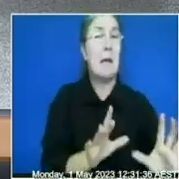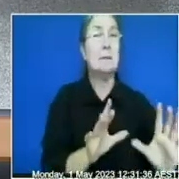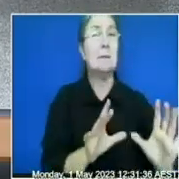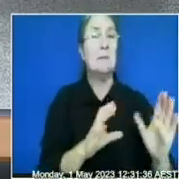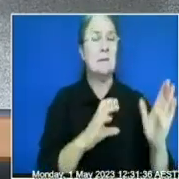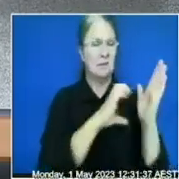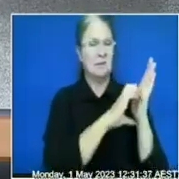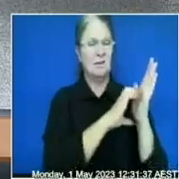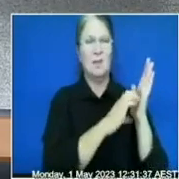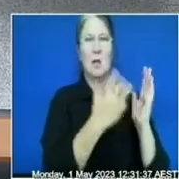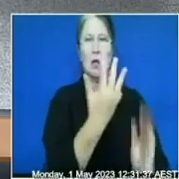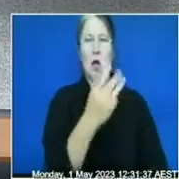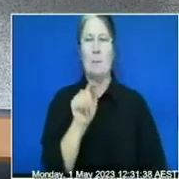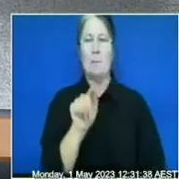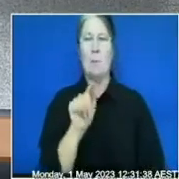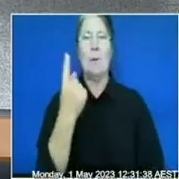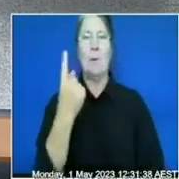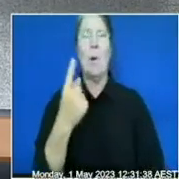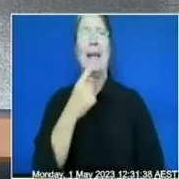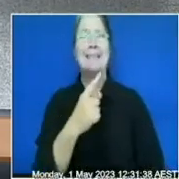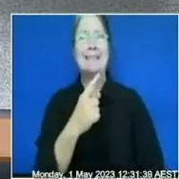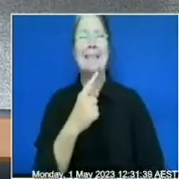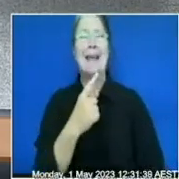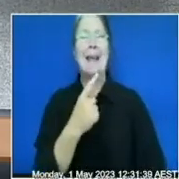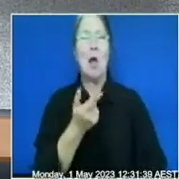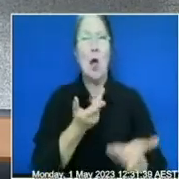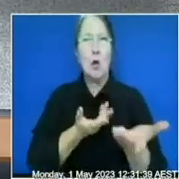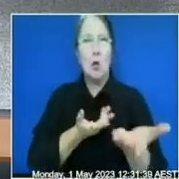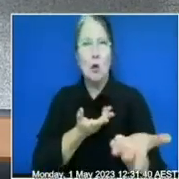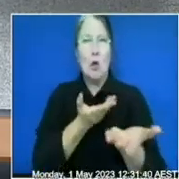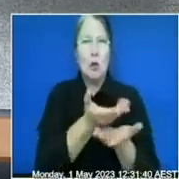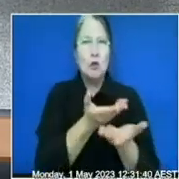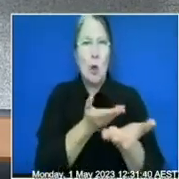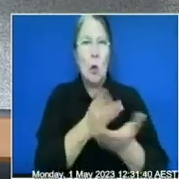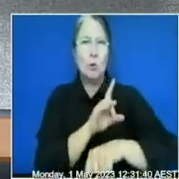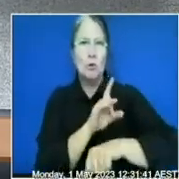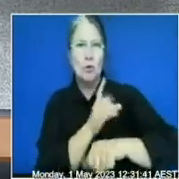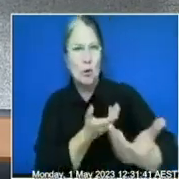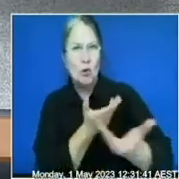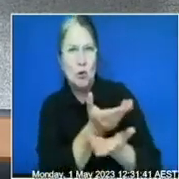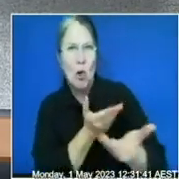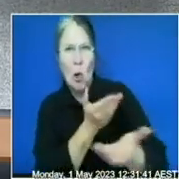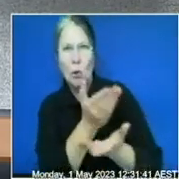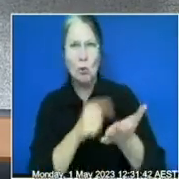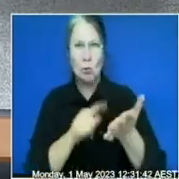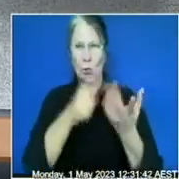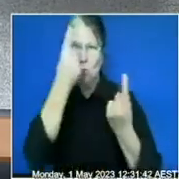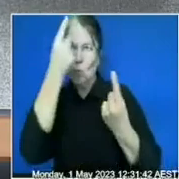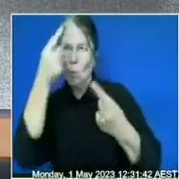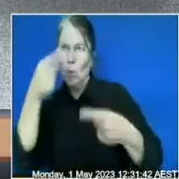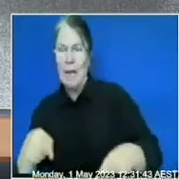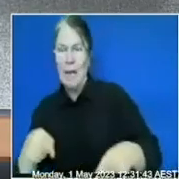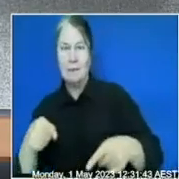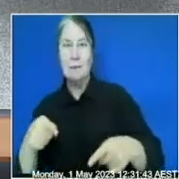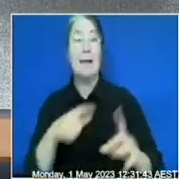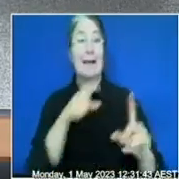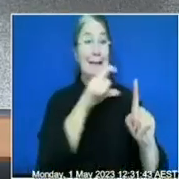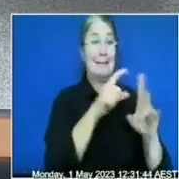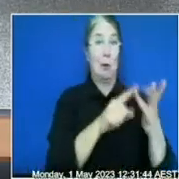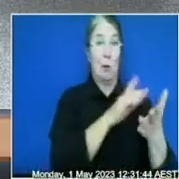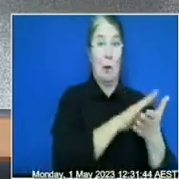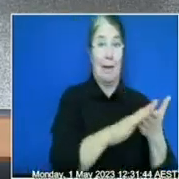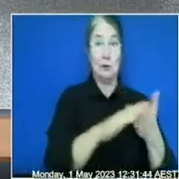Community Safety are in discussions at the moment about the best mechanism to undertake that consultation. So it's very